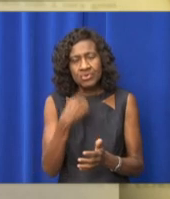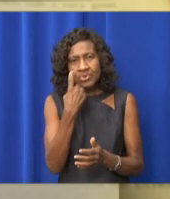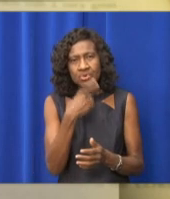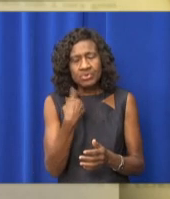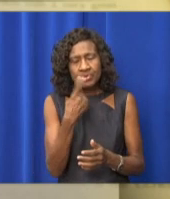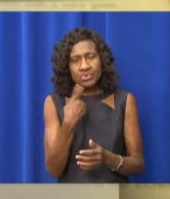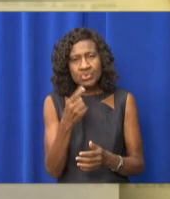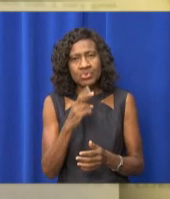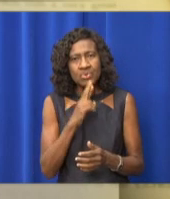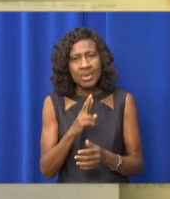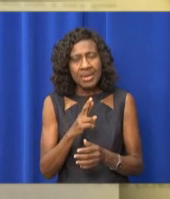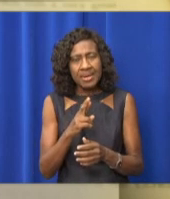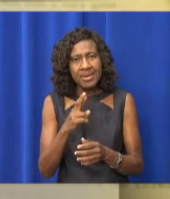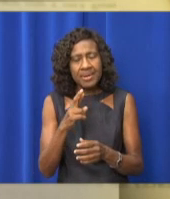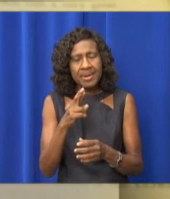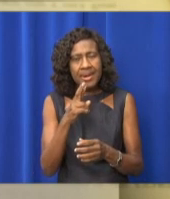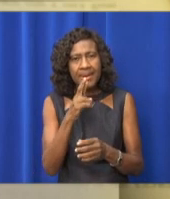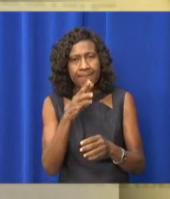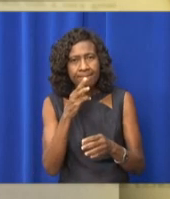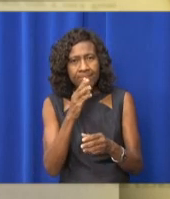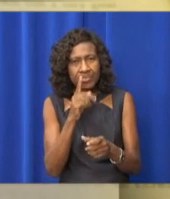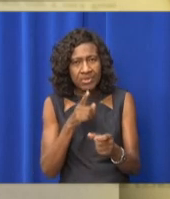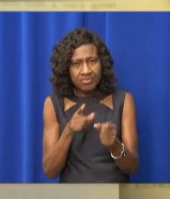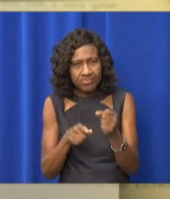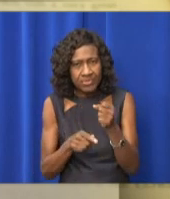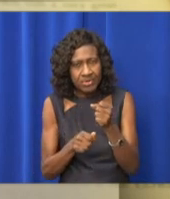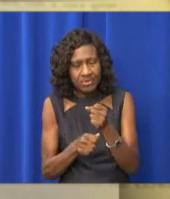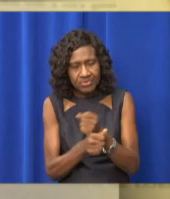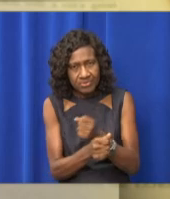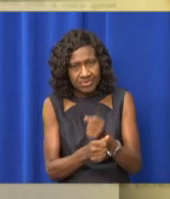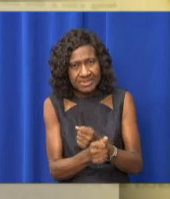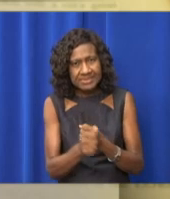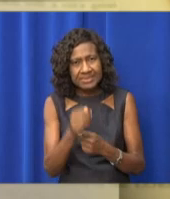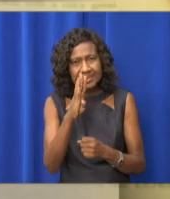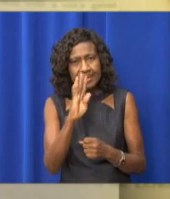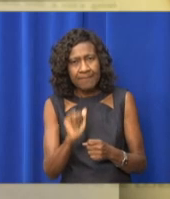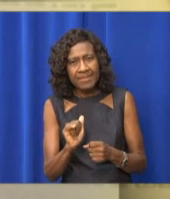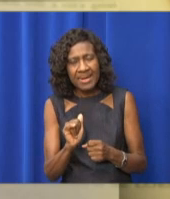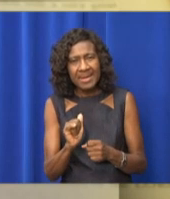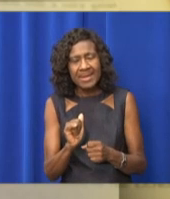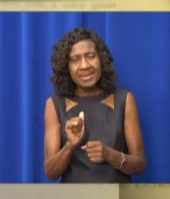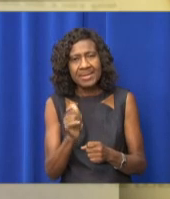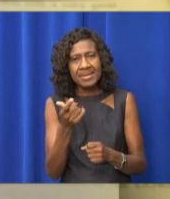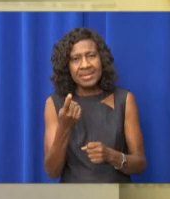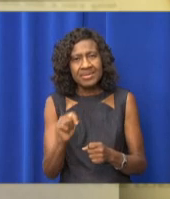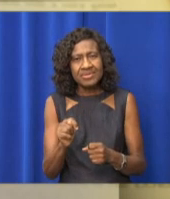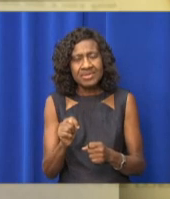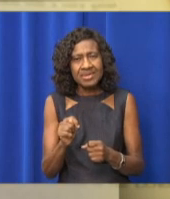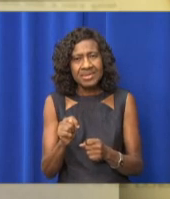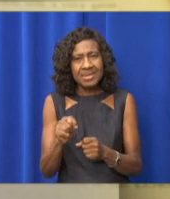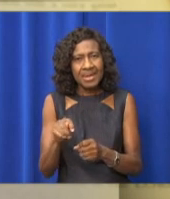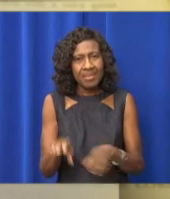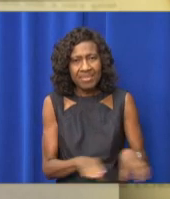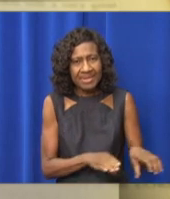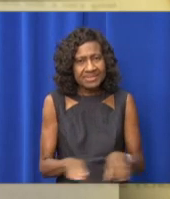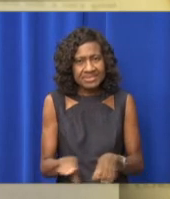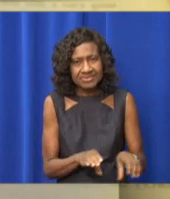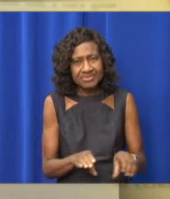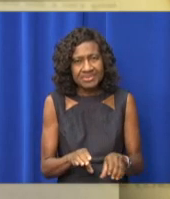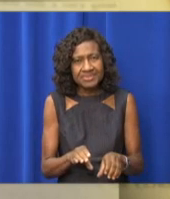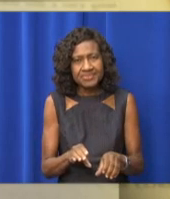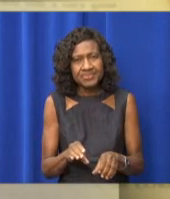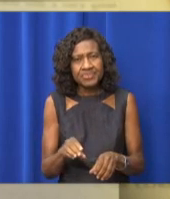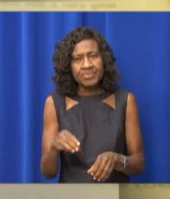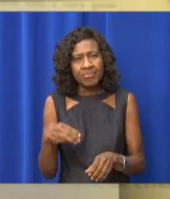government, whose job security is threatened by the loss of production hours and economic inactivity. We pray